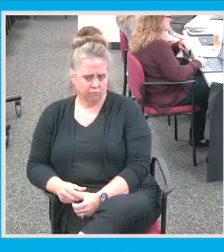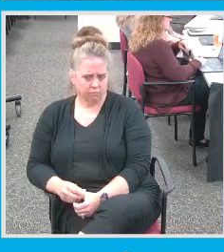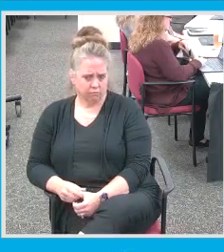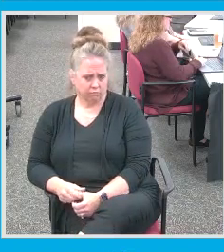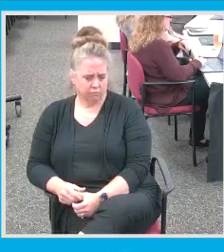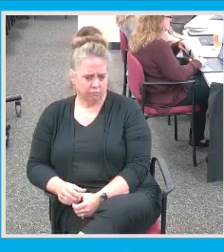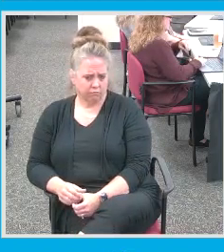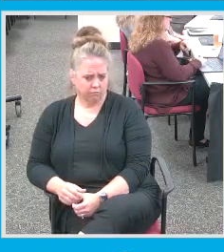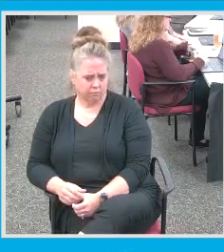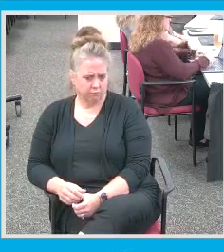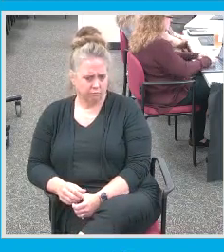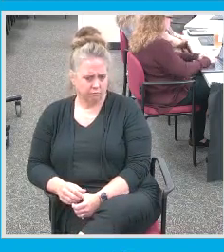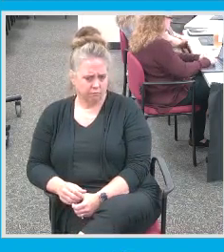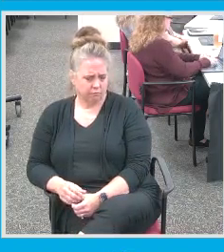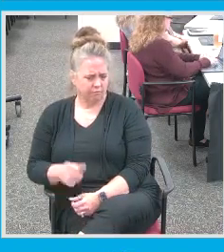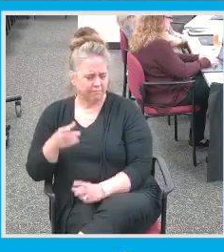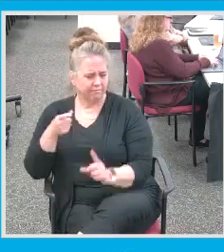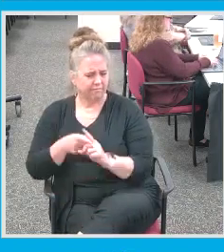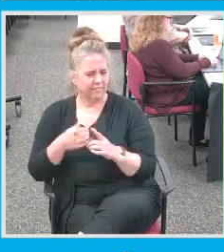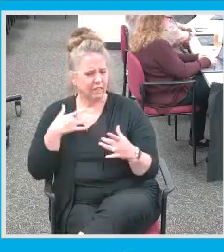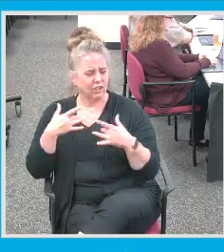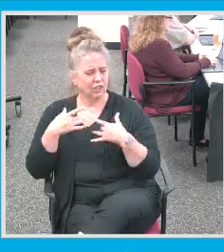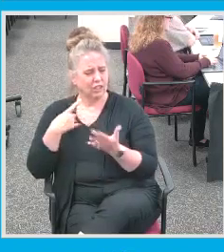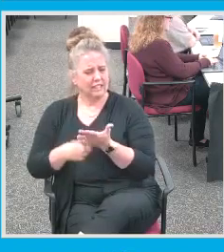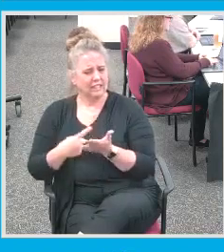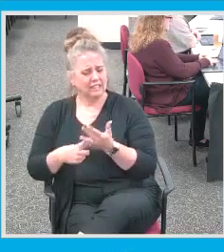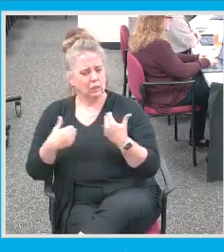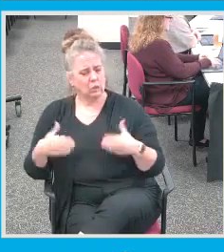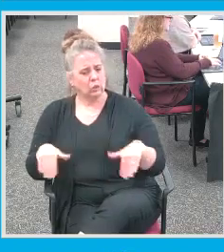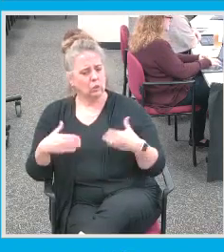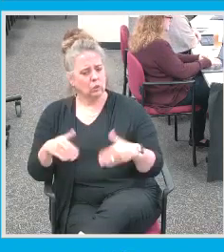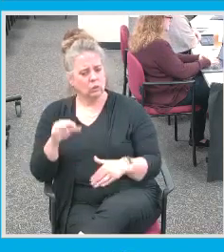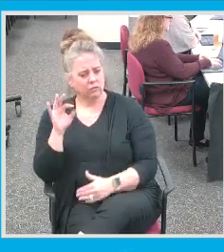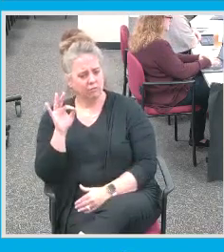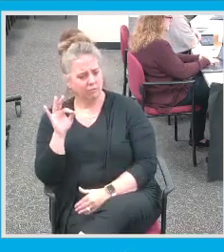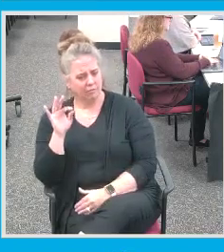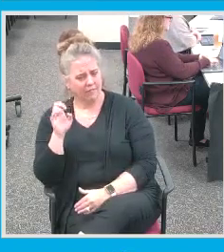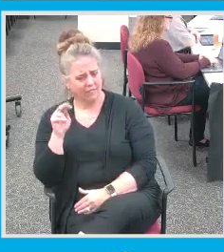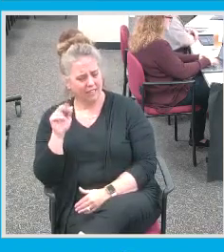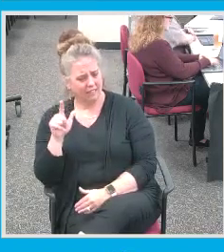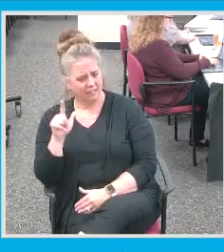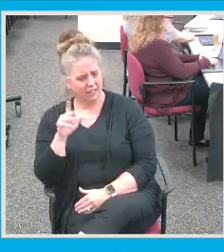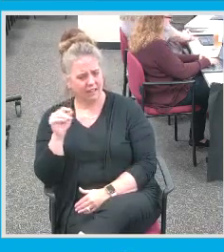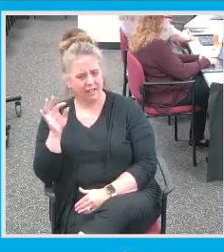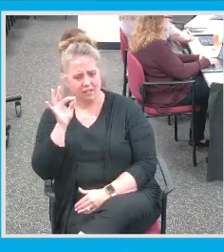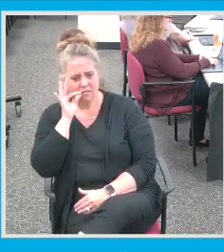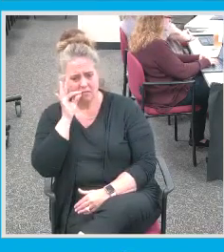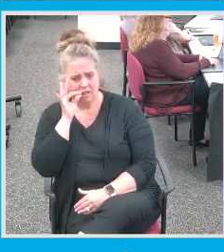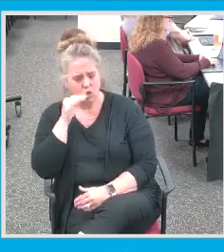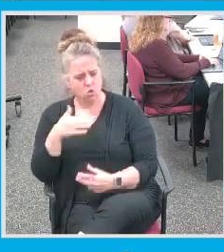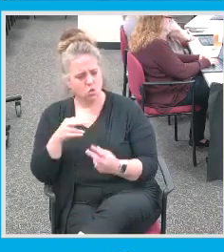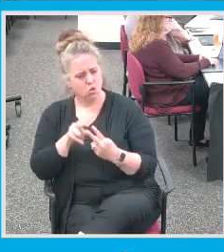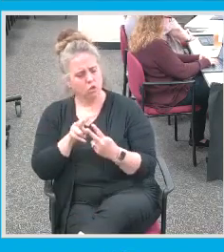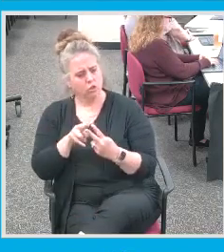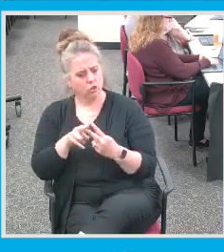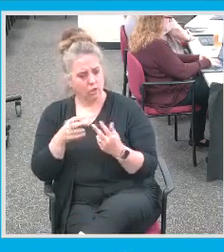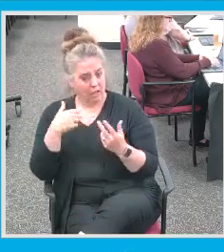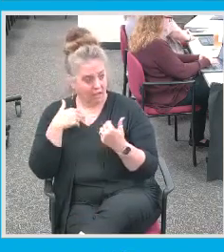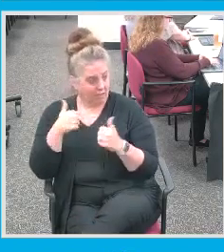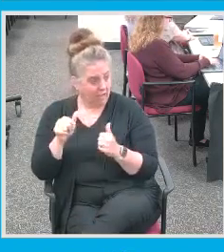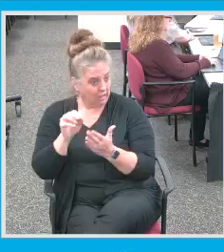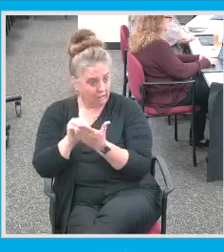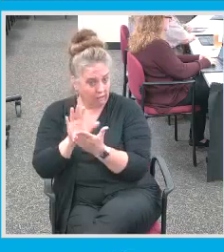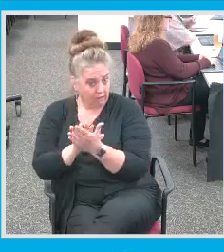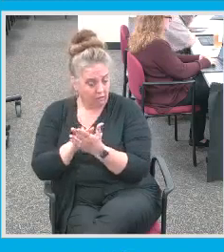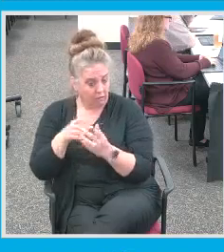fentanyl in marijuana. And I don't know if we have any data. I see Dr. Kelly in the back there. I'm not going to put him on the spot either. But